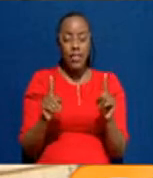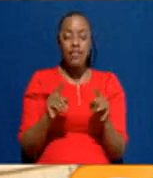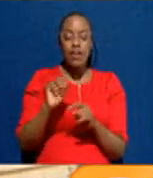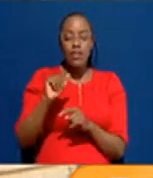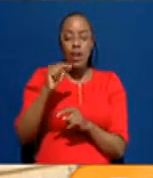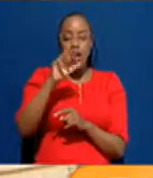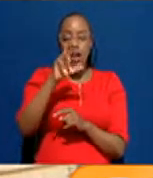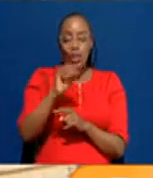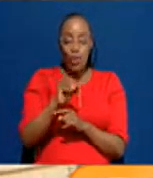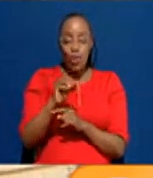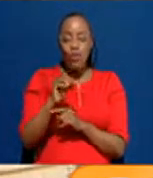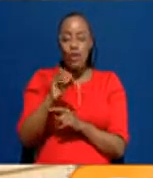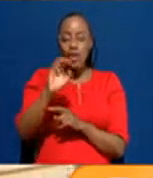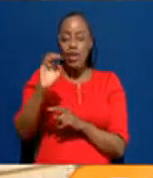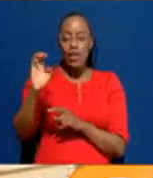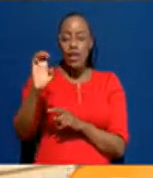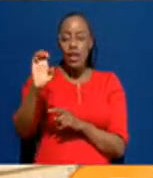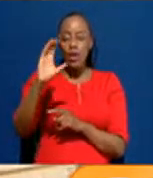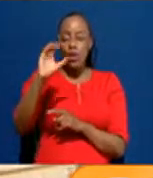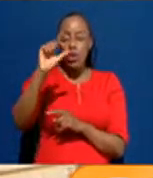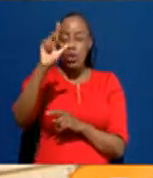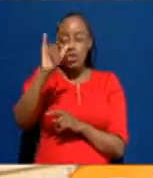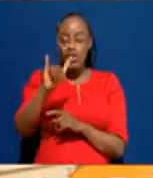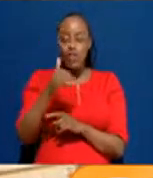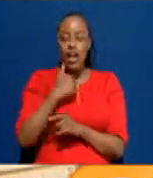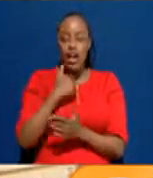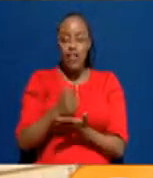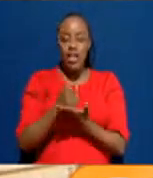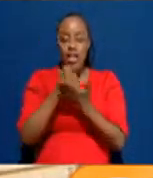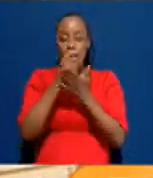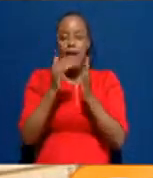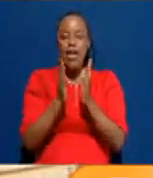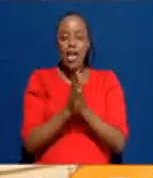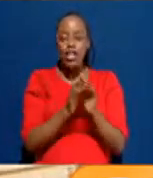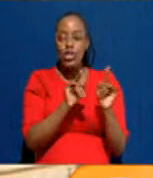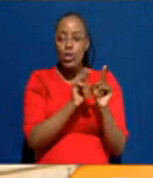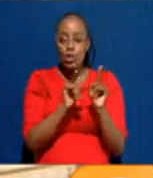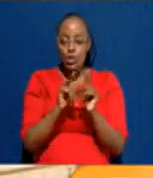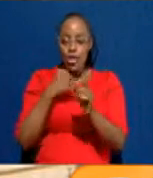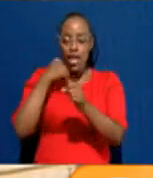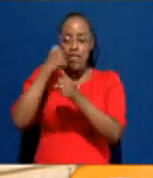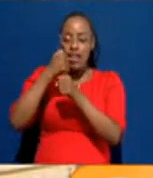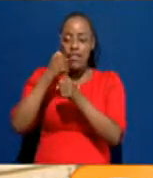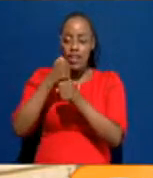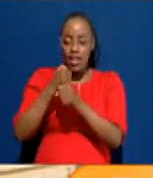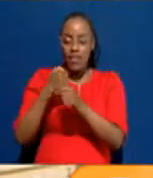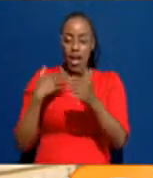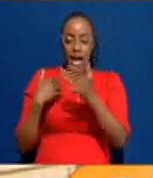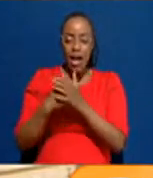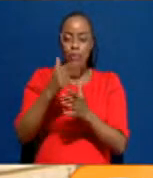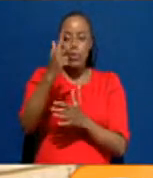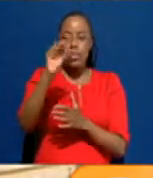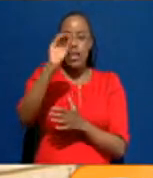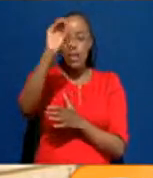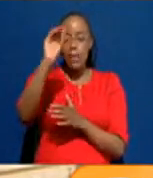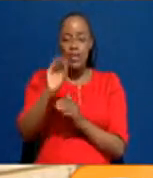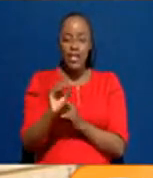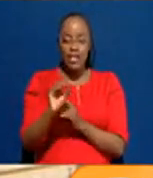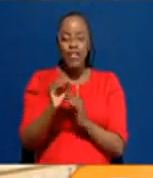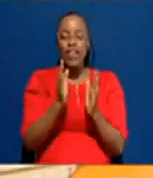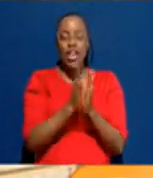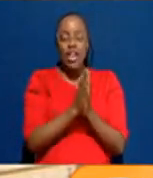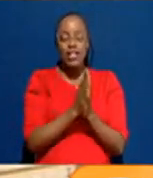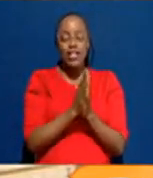agroecology and the practices can also help the government save part of the foreign exchange, up to 30% that they are spending